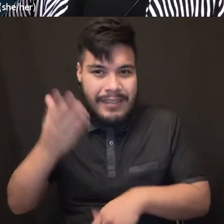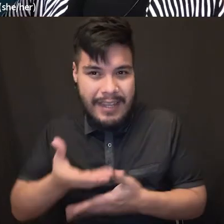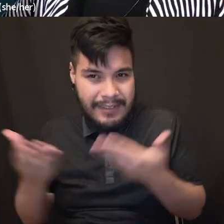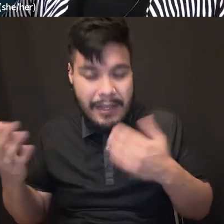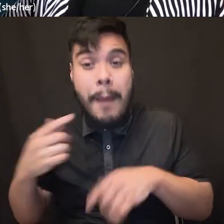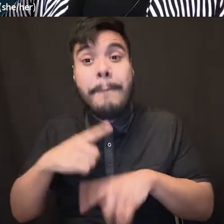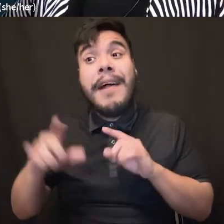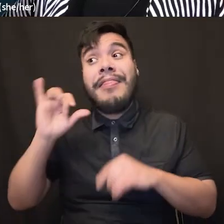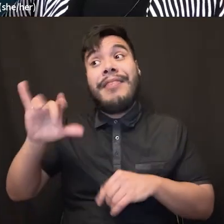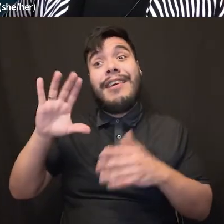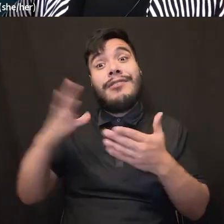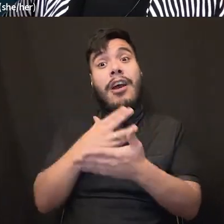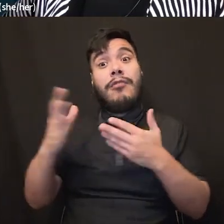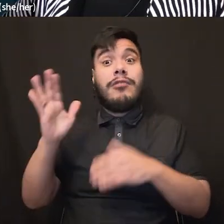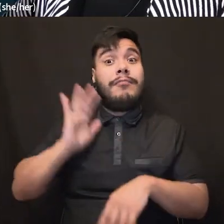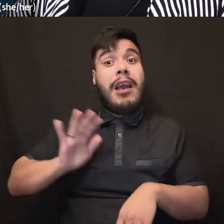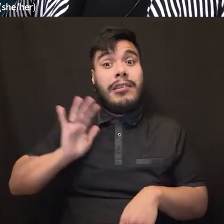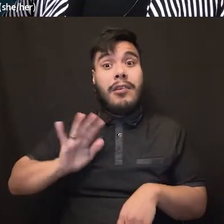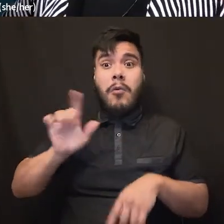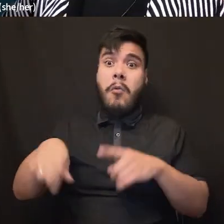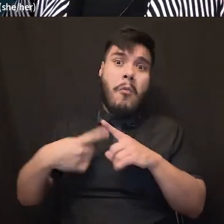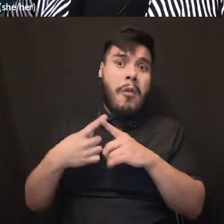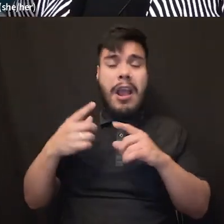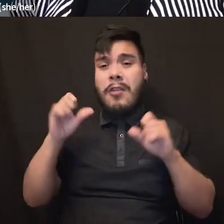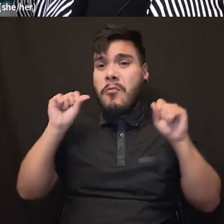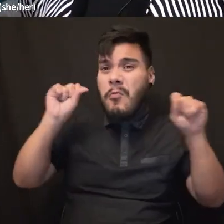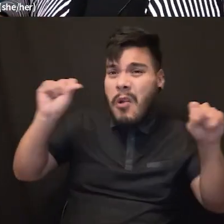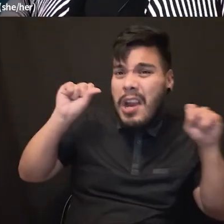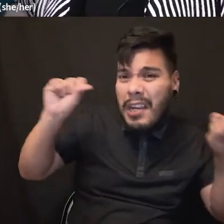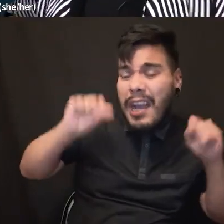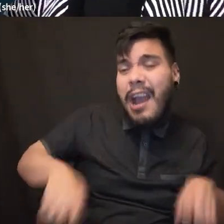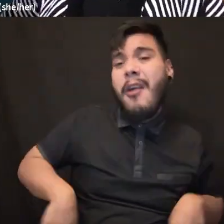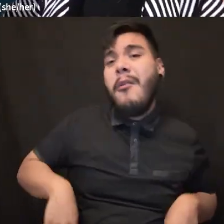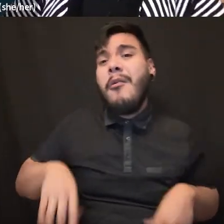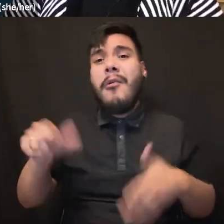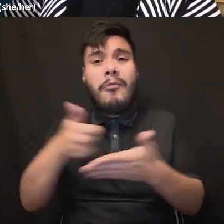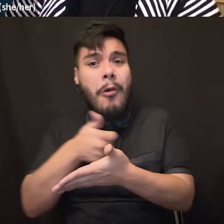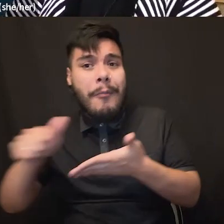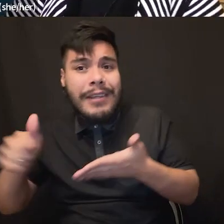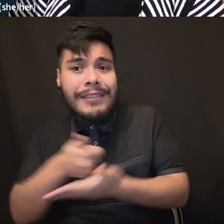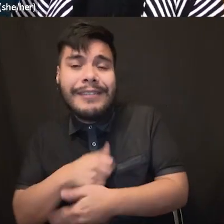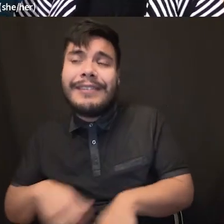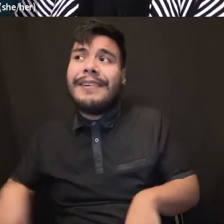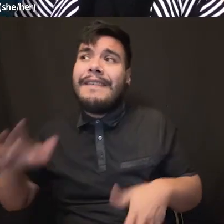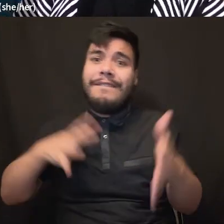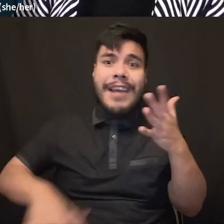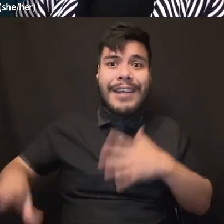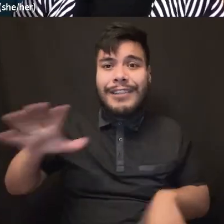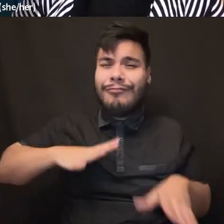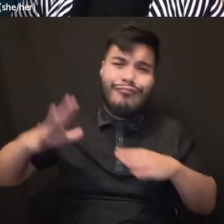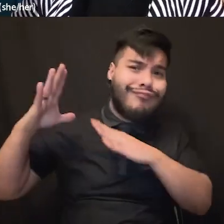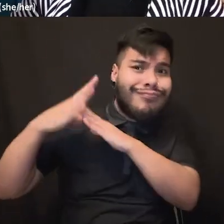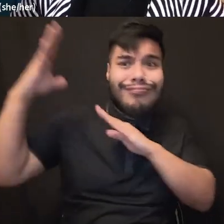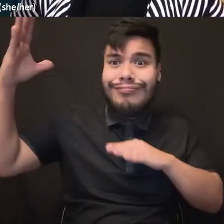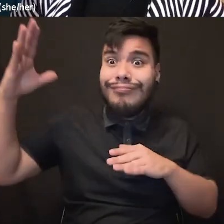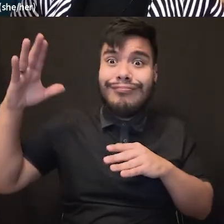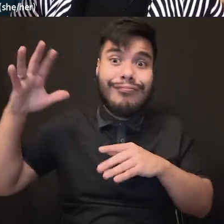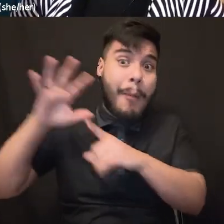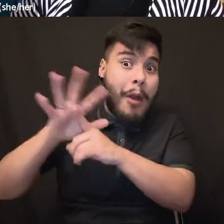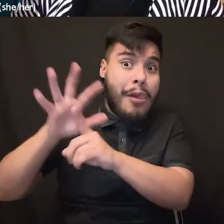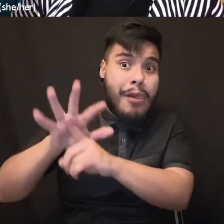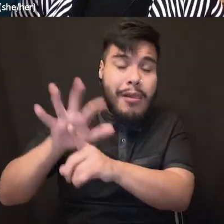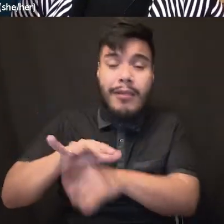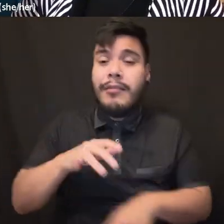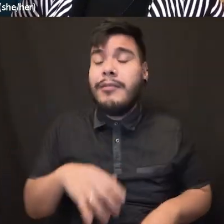of like workout fashion becoming aerobics and fashion. Yeah. And aerobics and people doing home